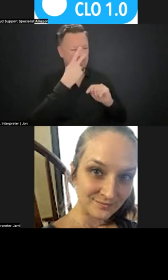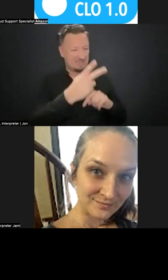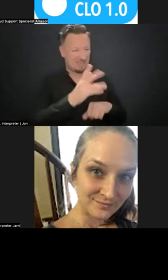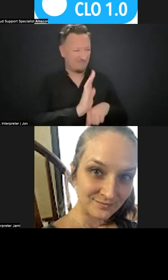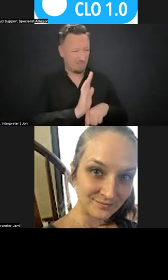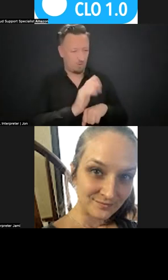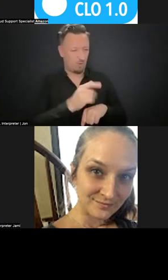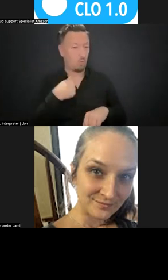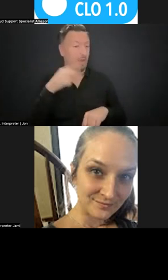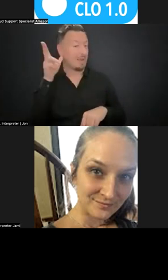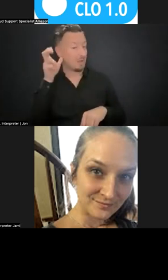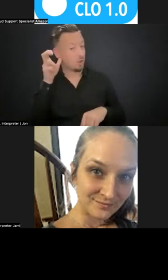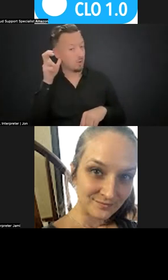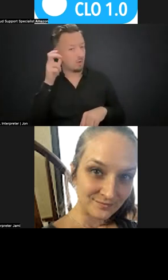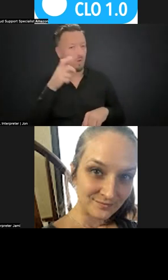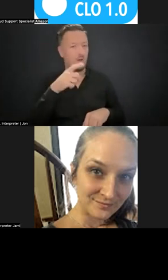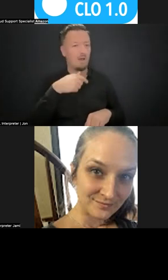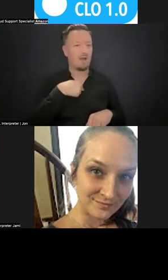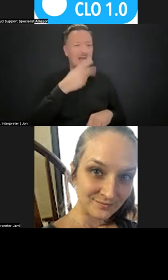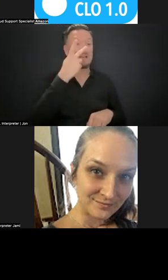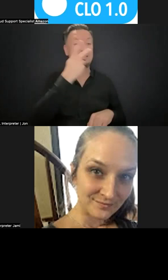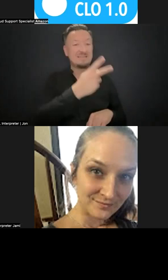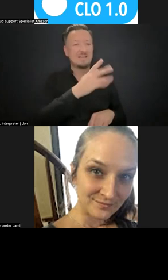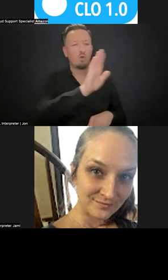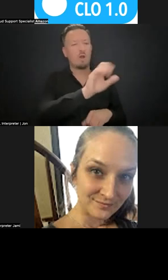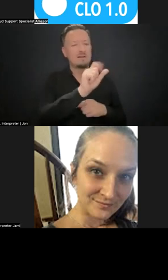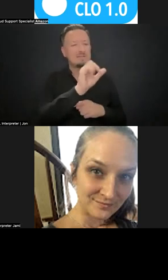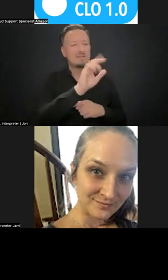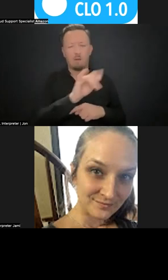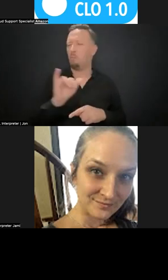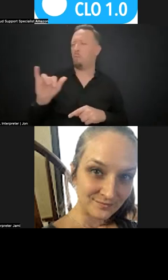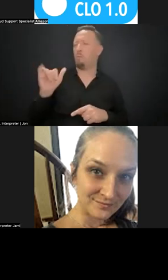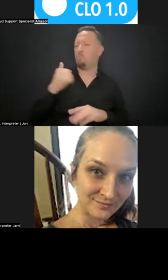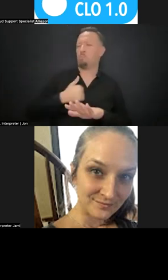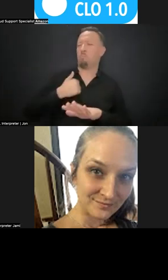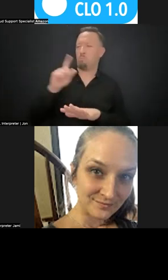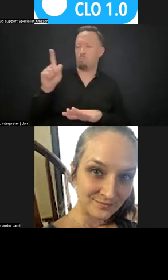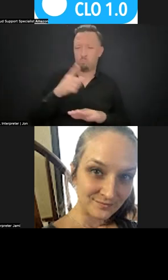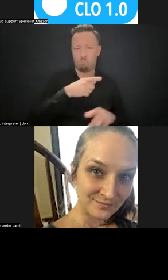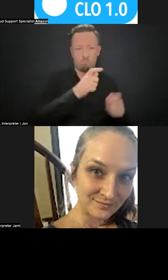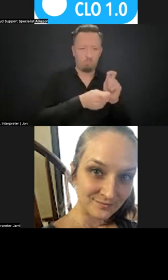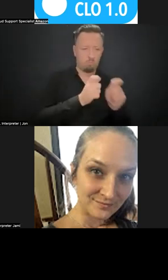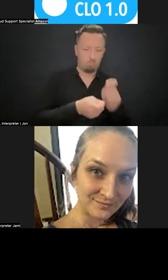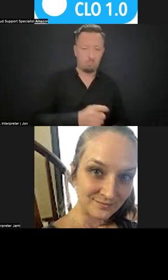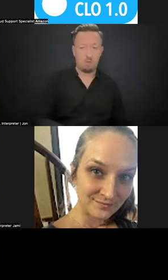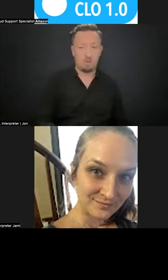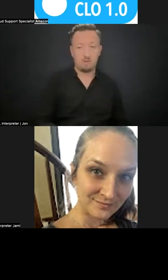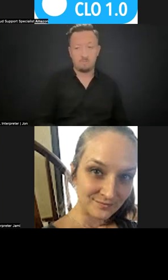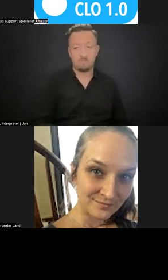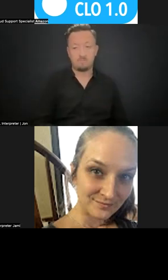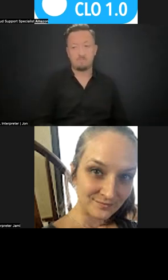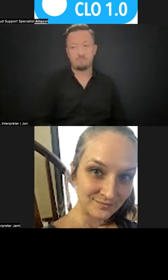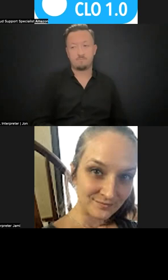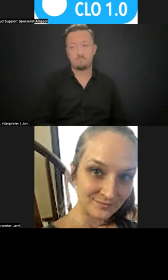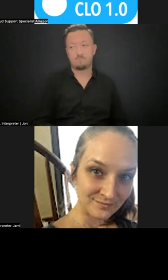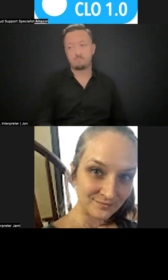screen. Oh, let me see, make sure. Hold on. Stop sharing.